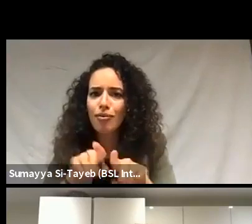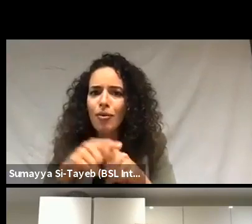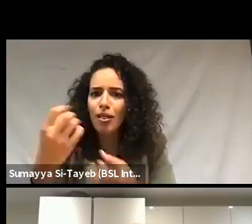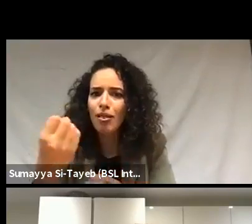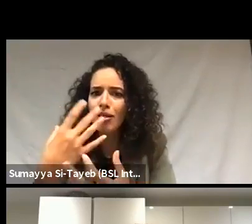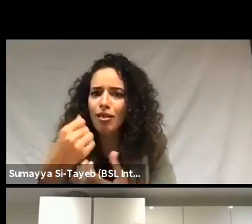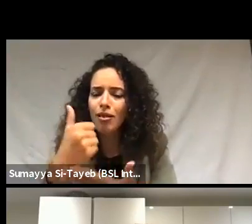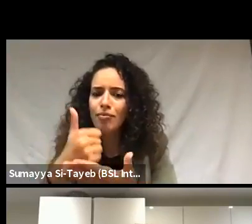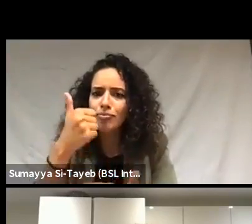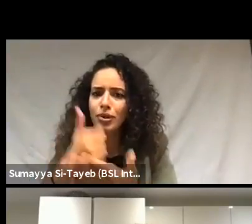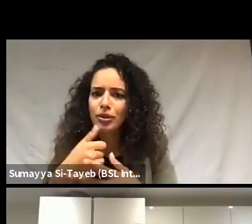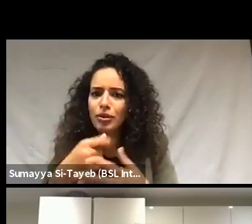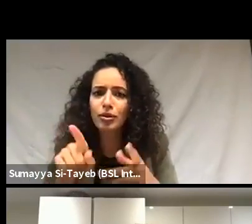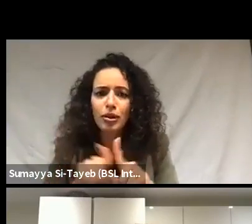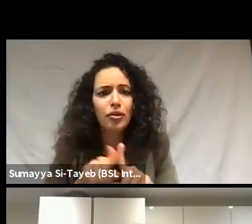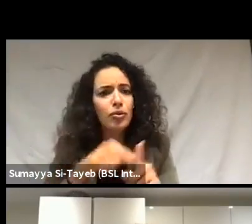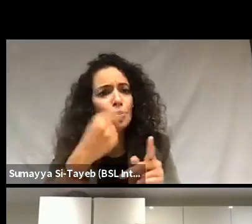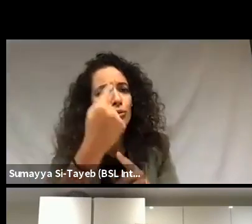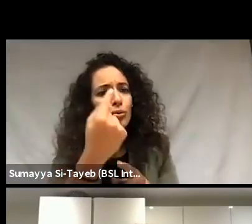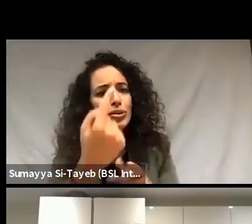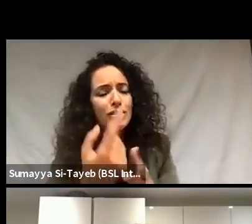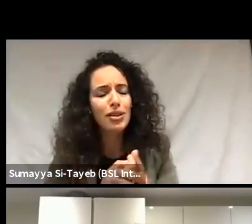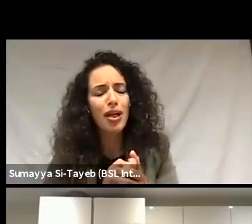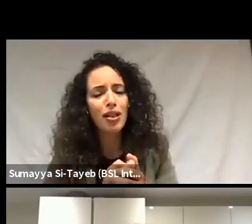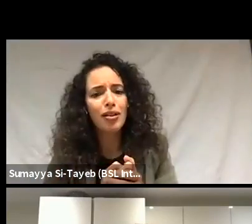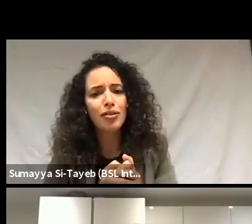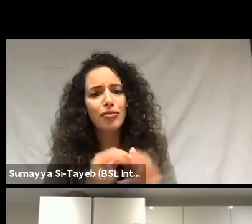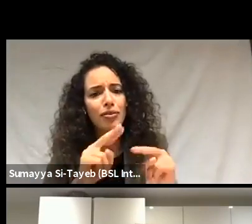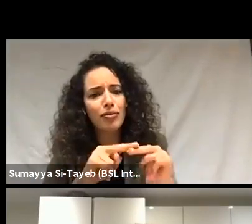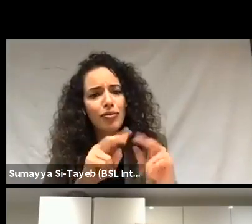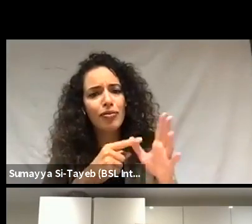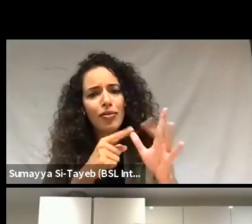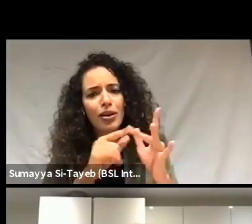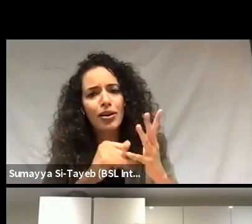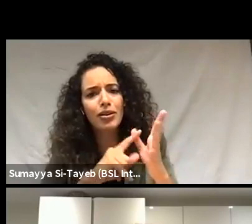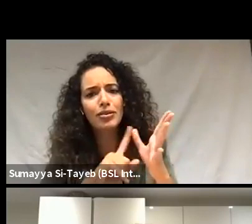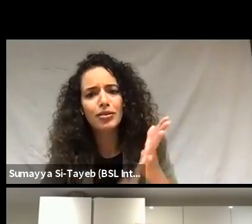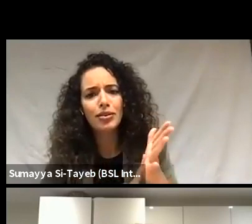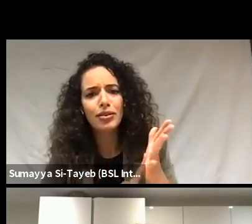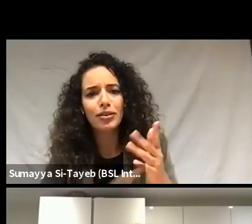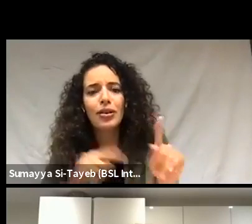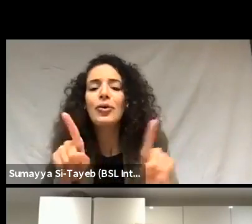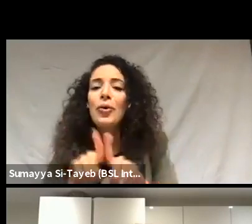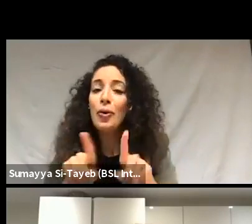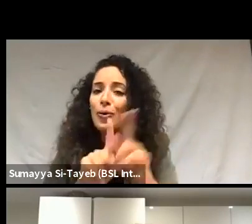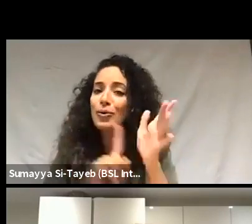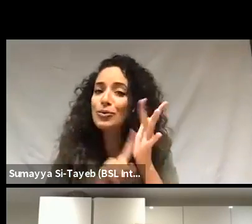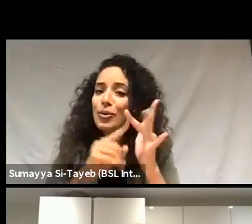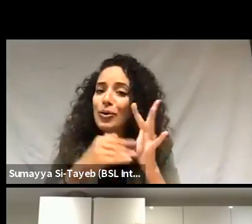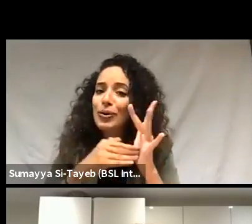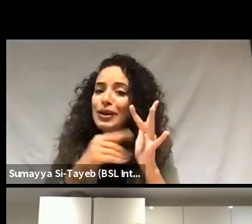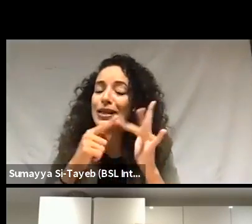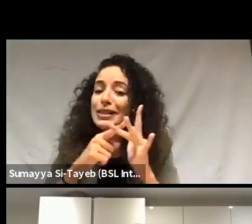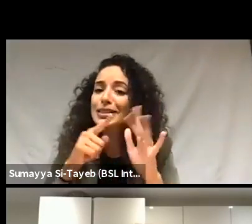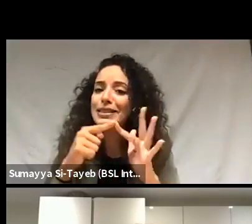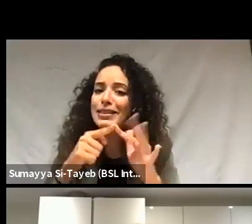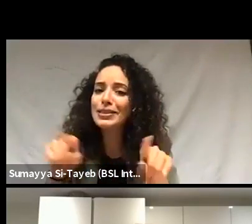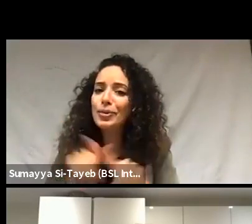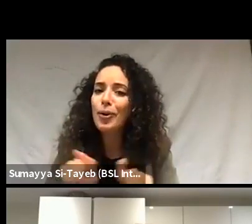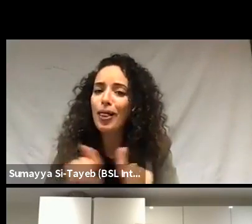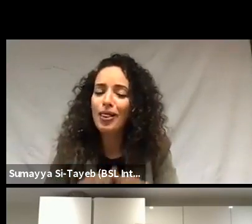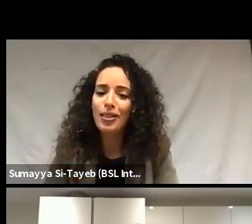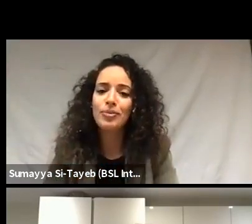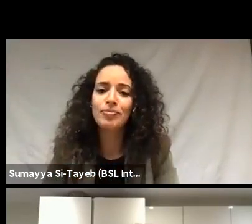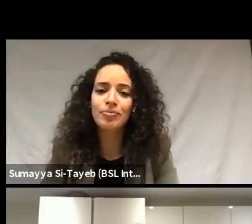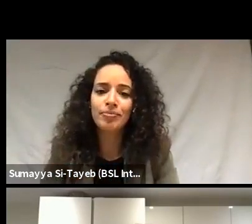and of course you yourself, Faisal. And Lizzie. And Lizzie, of course, and Lizzie.